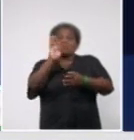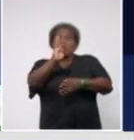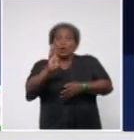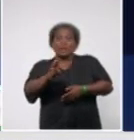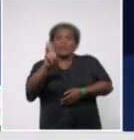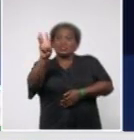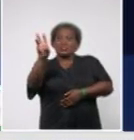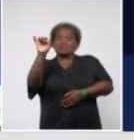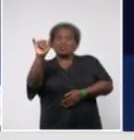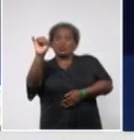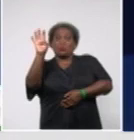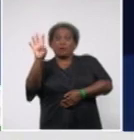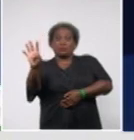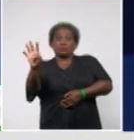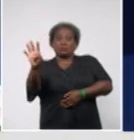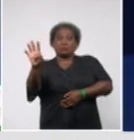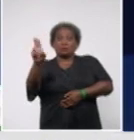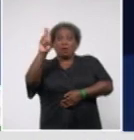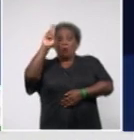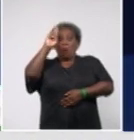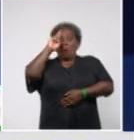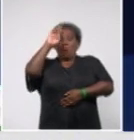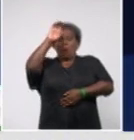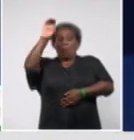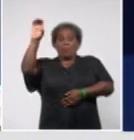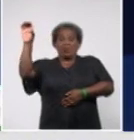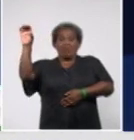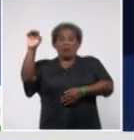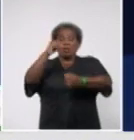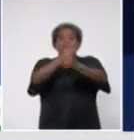427 in the Manuel Fajardo Hospital,